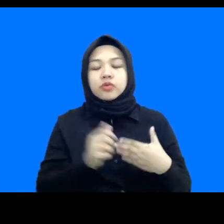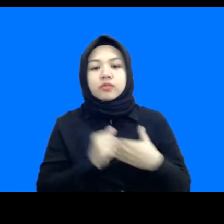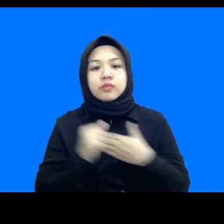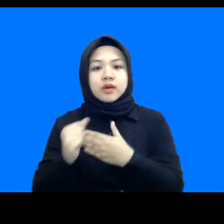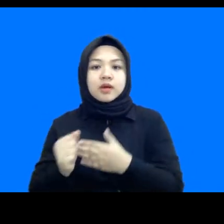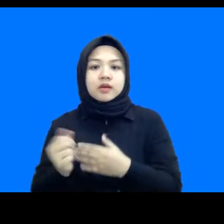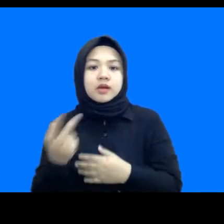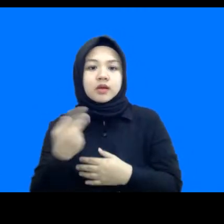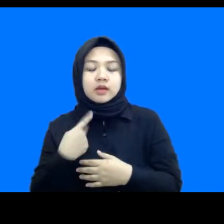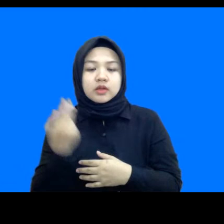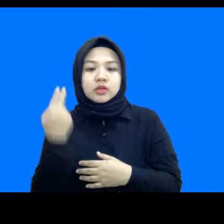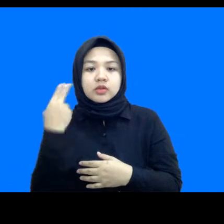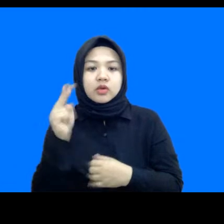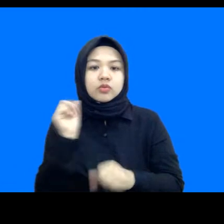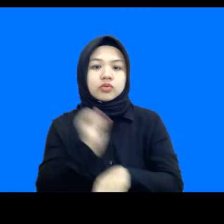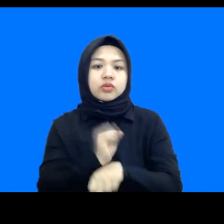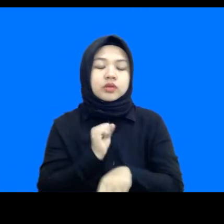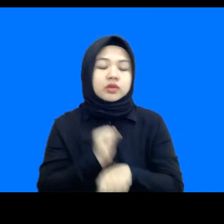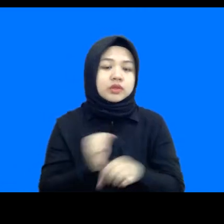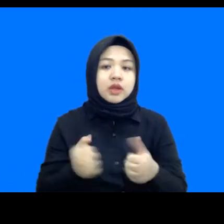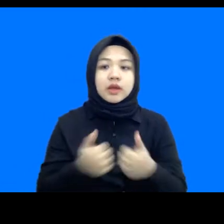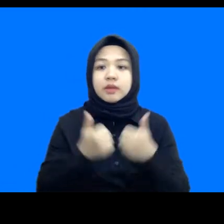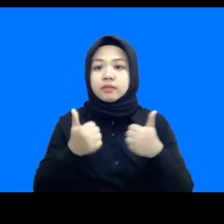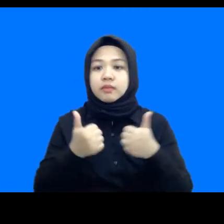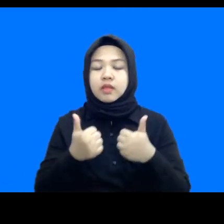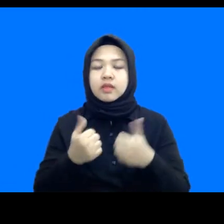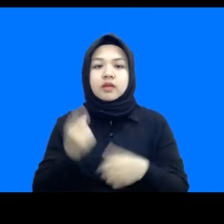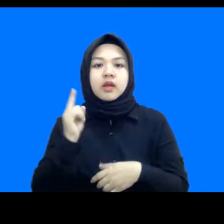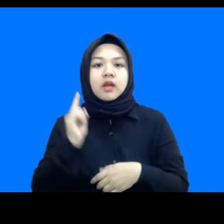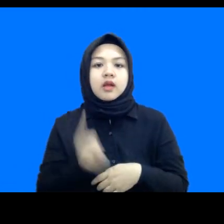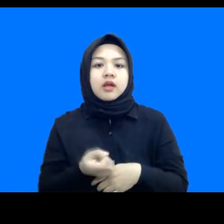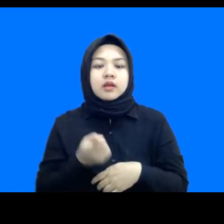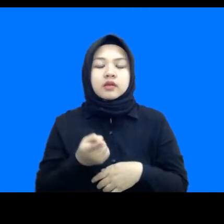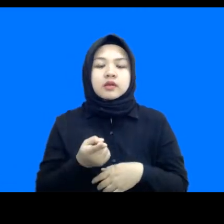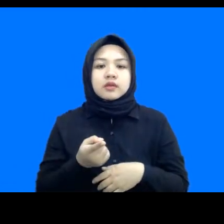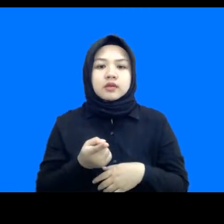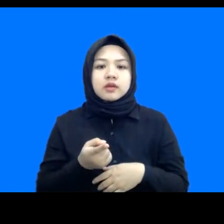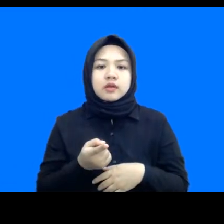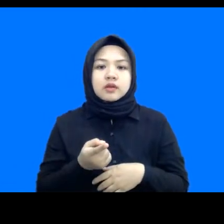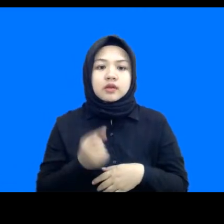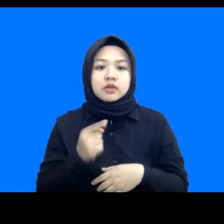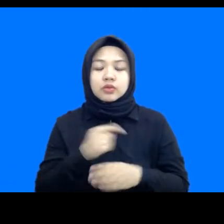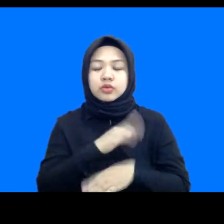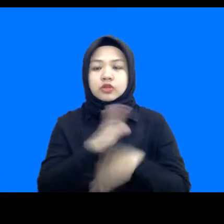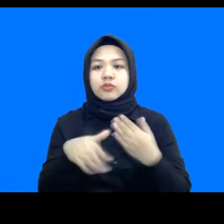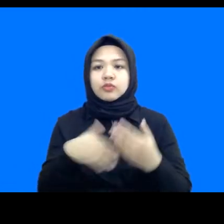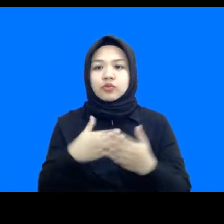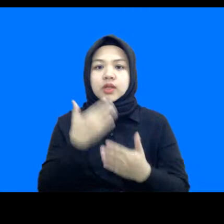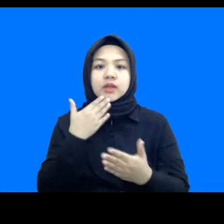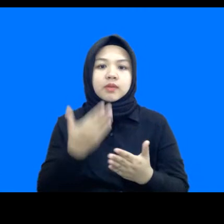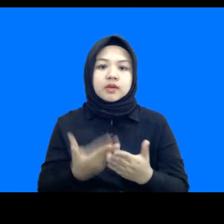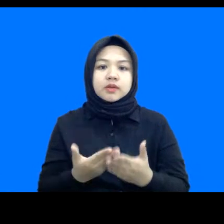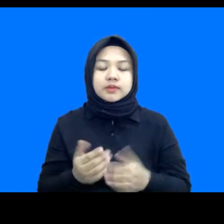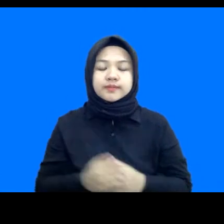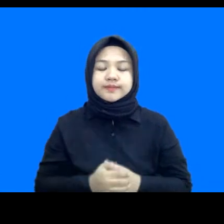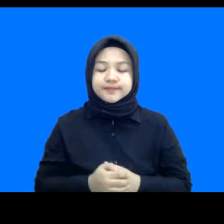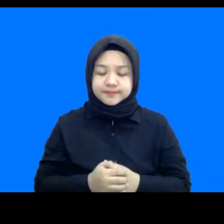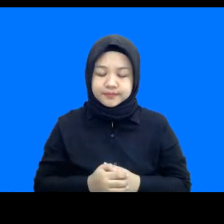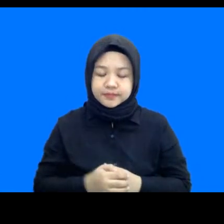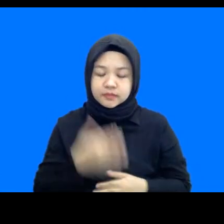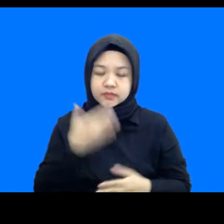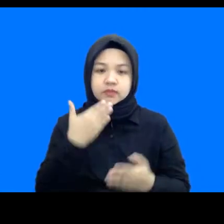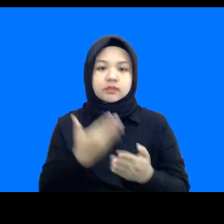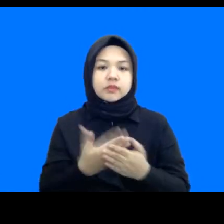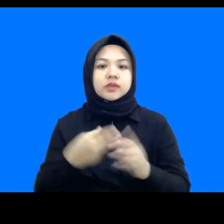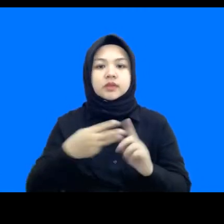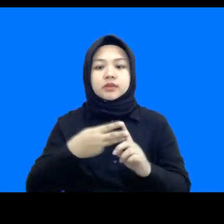you've been working in the other islands in the Philippines. So that's all. Thank you. Thank you, Beverly, for the sharing, and also good luck